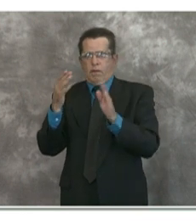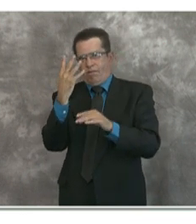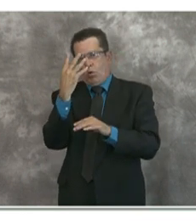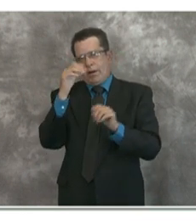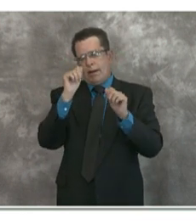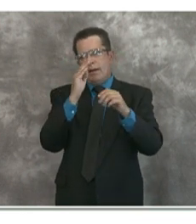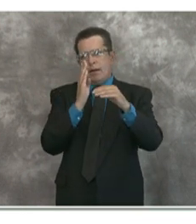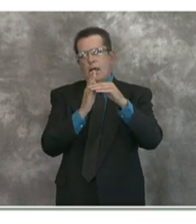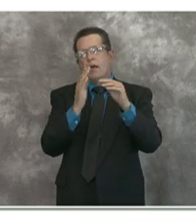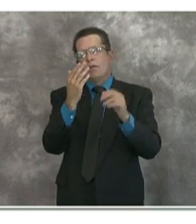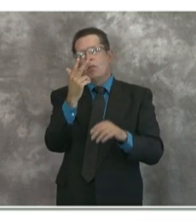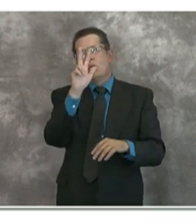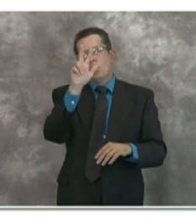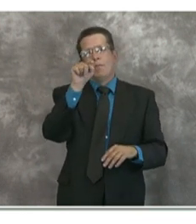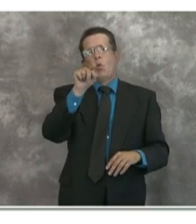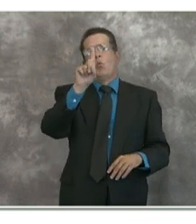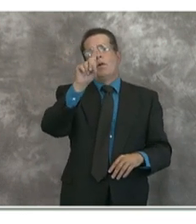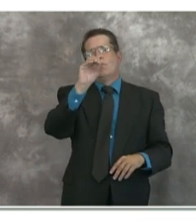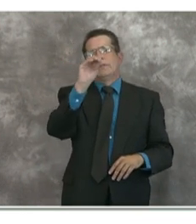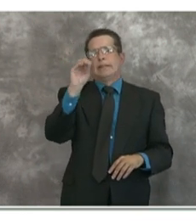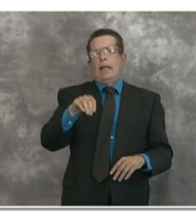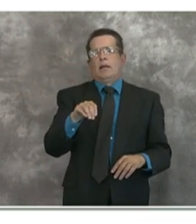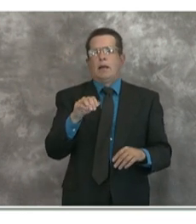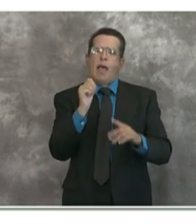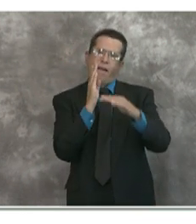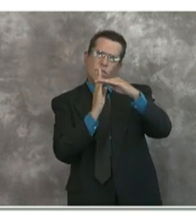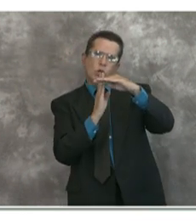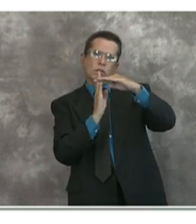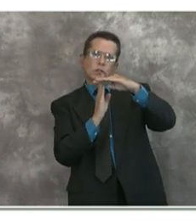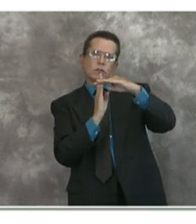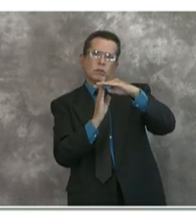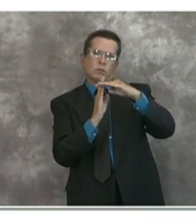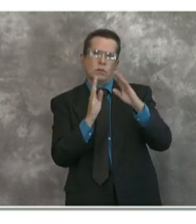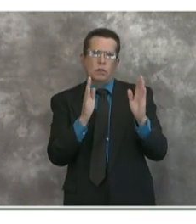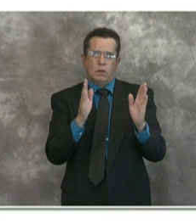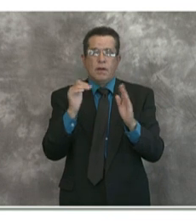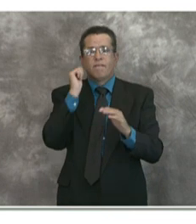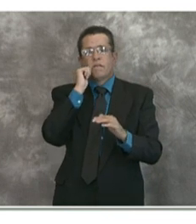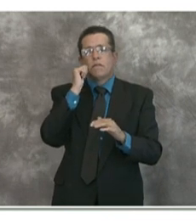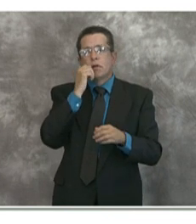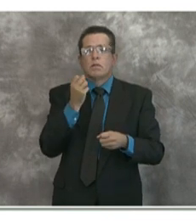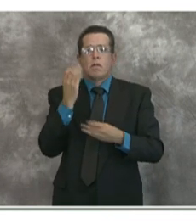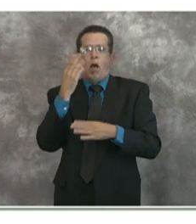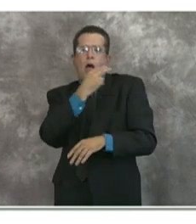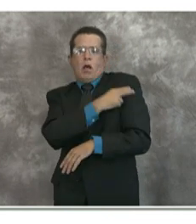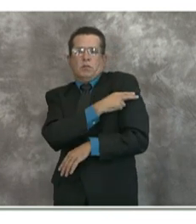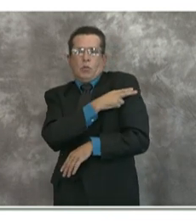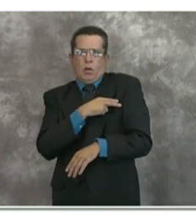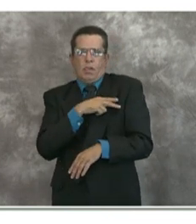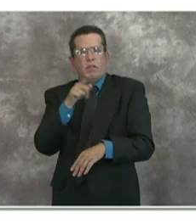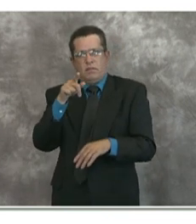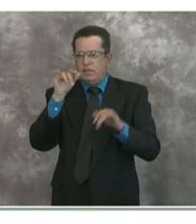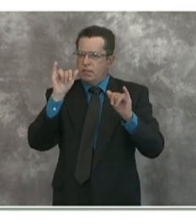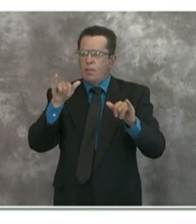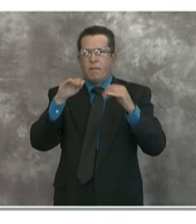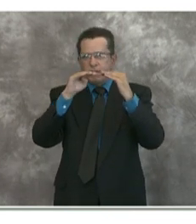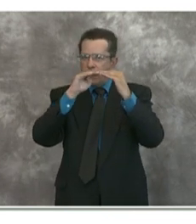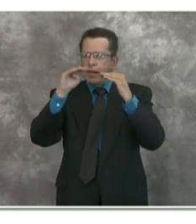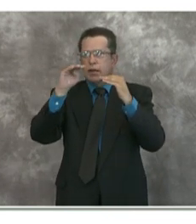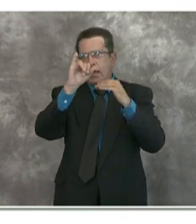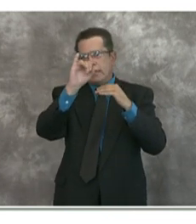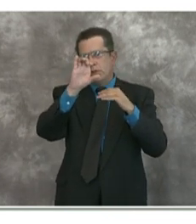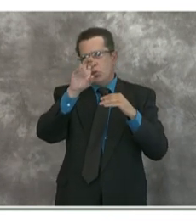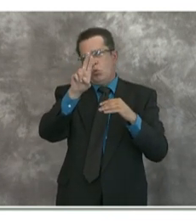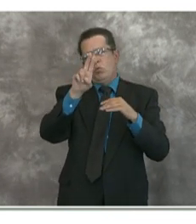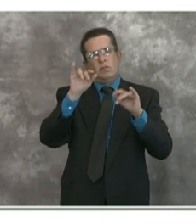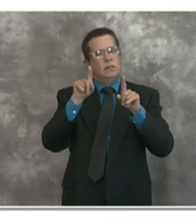is at 3.1%, and so we will keep an eye on that. Daily hospital census stays relatively flat. ICU is